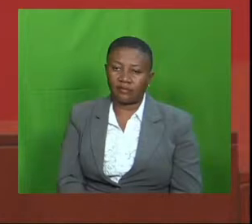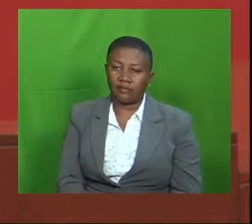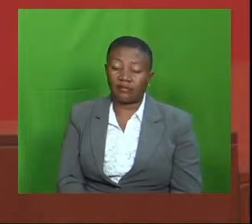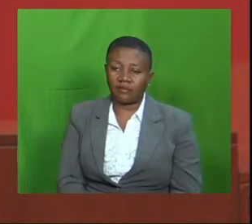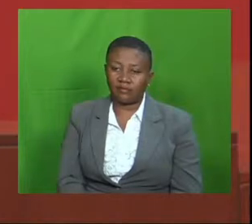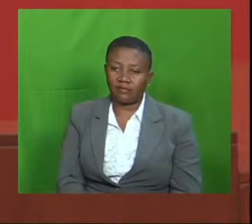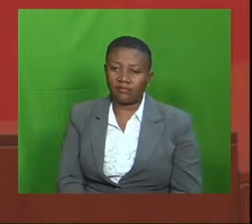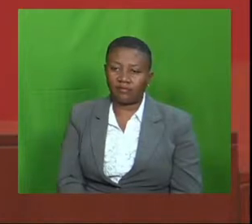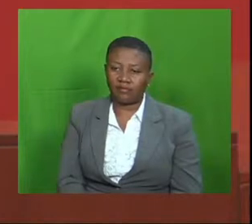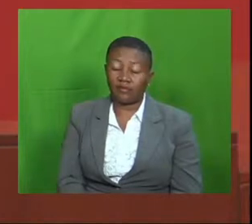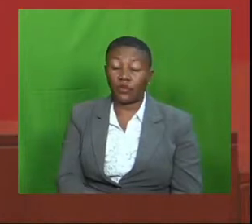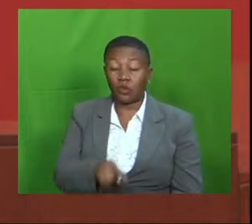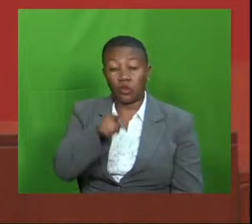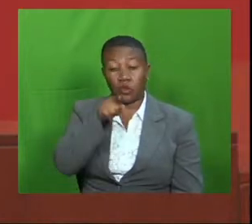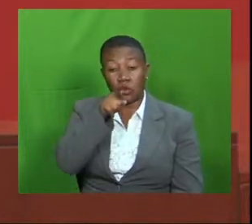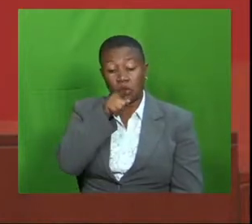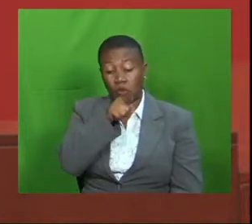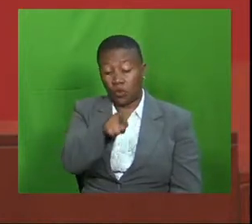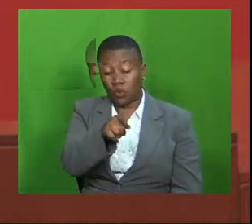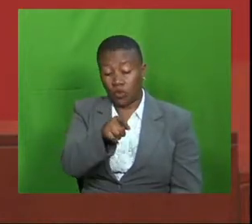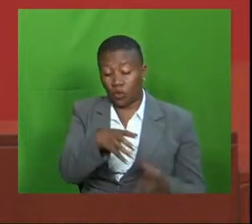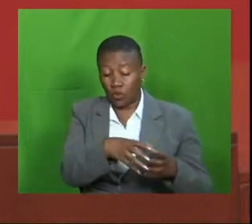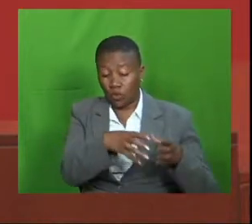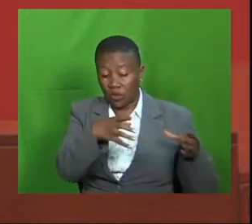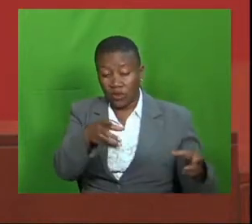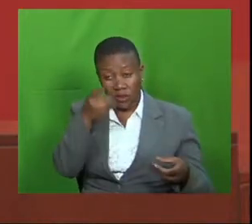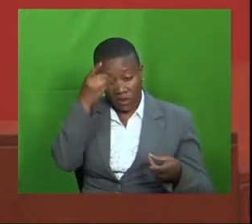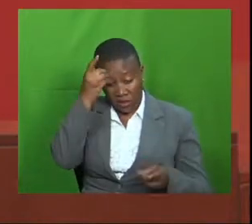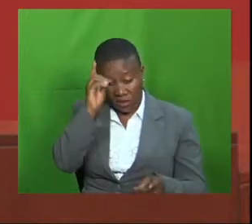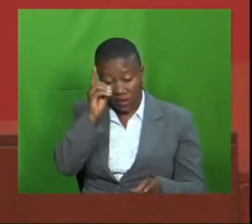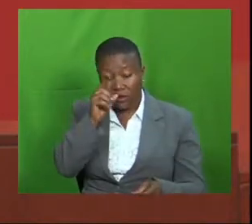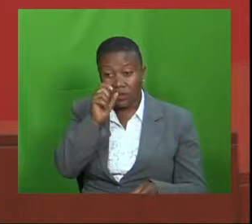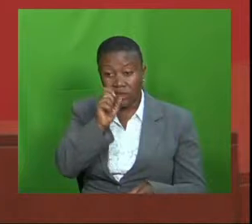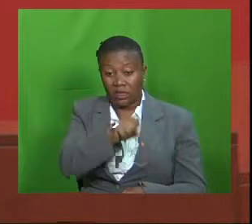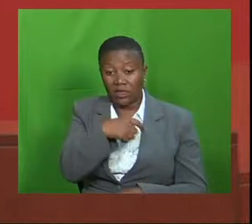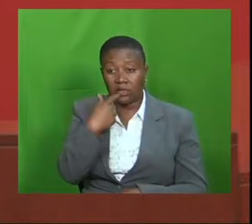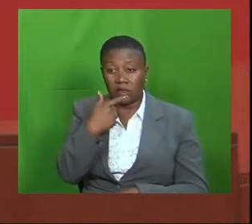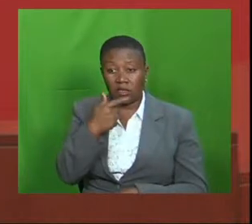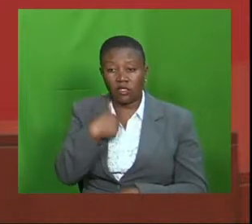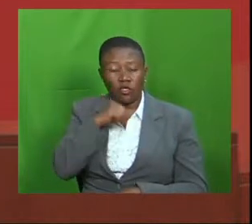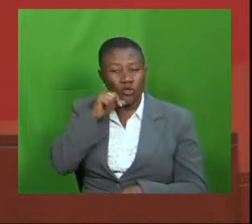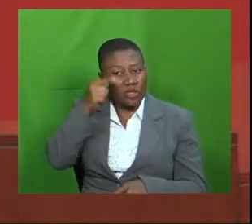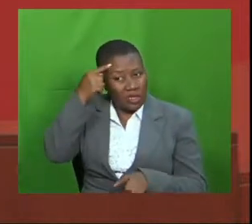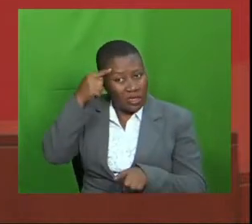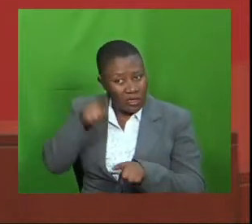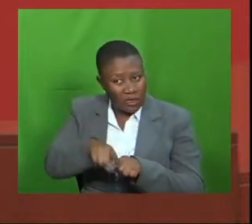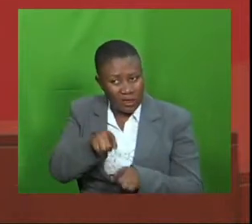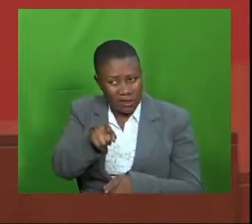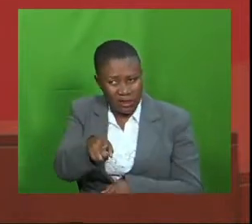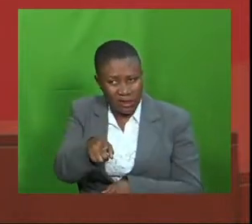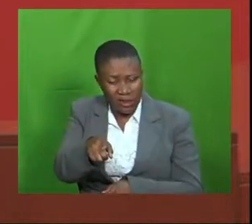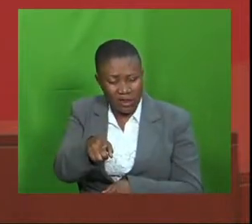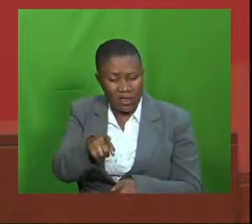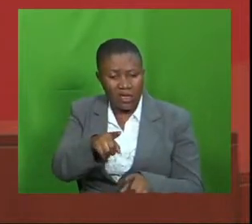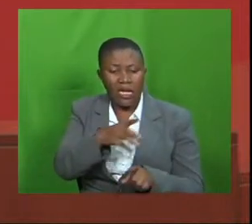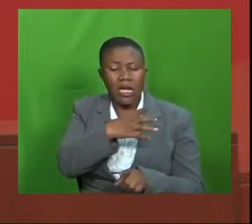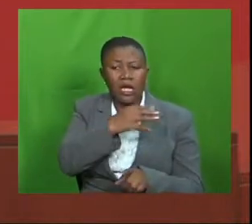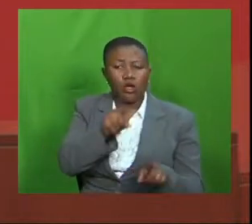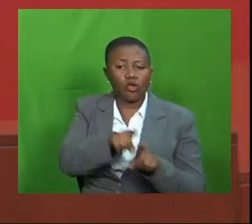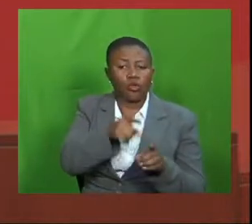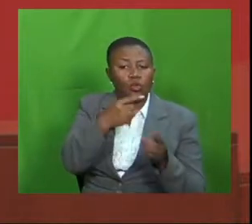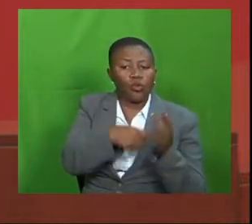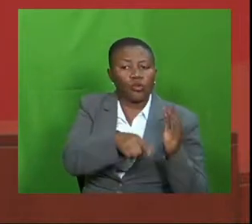You can say you disagree with me. Yes. And you know what to do.